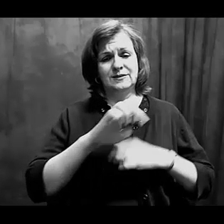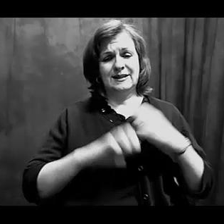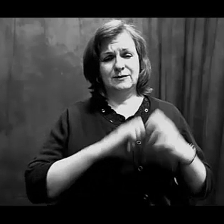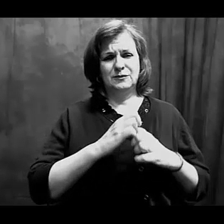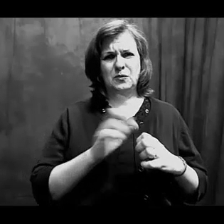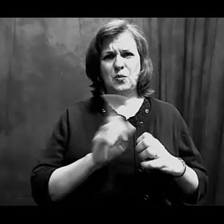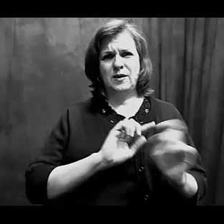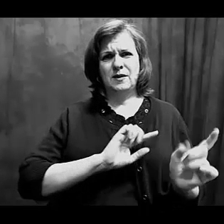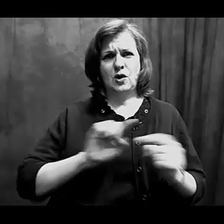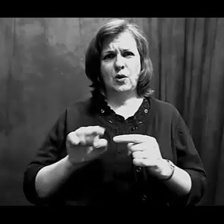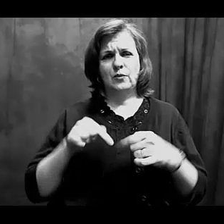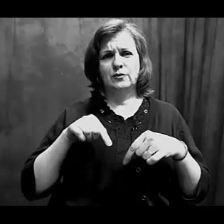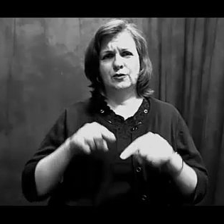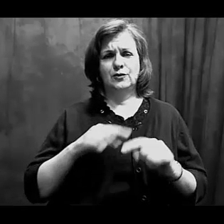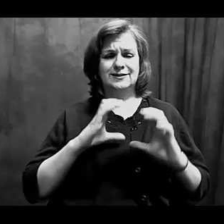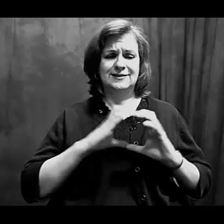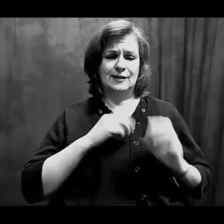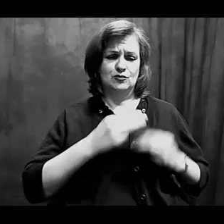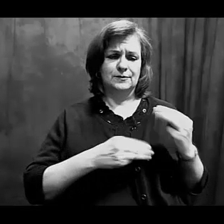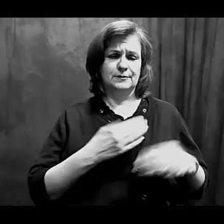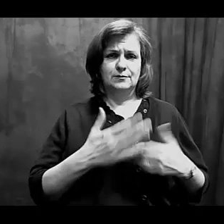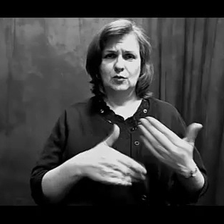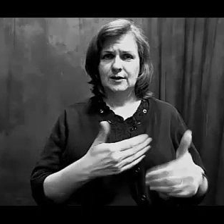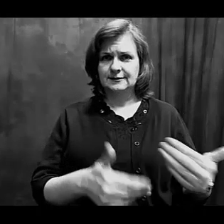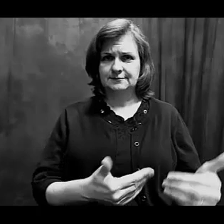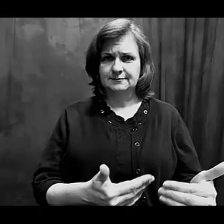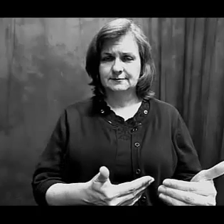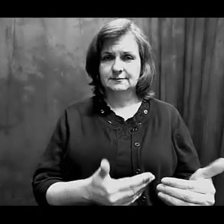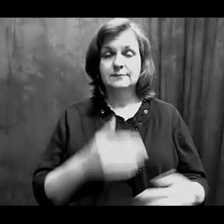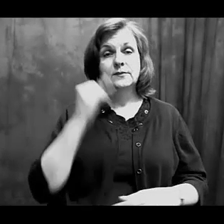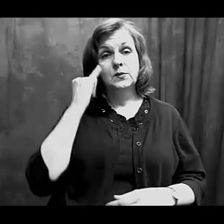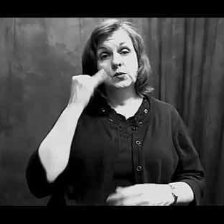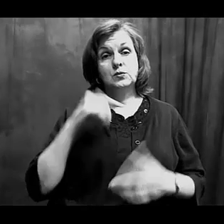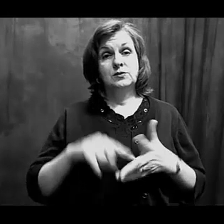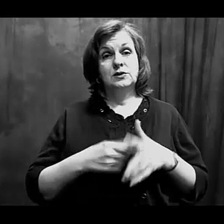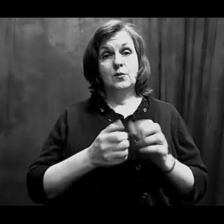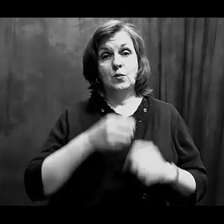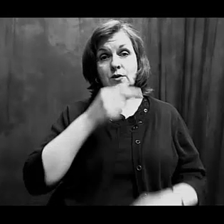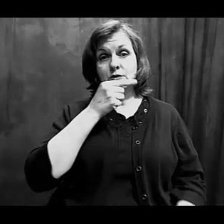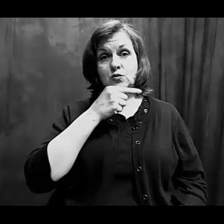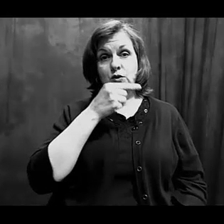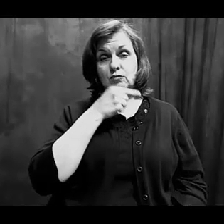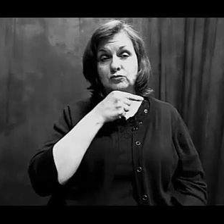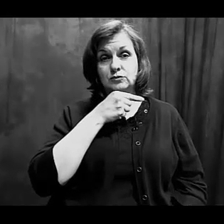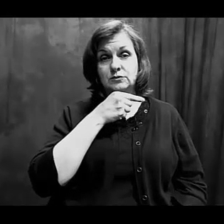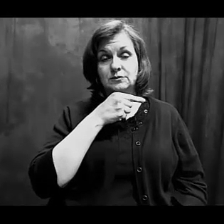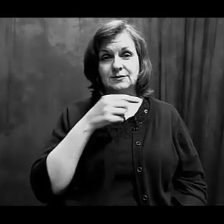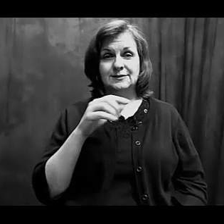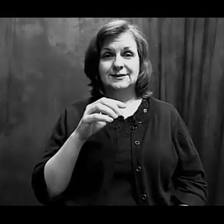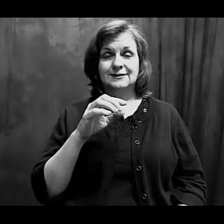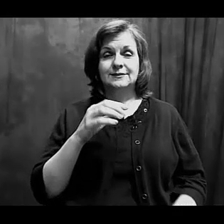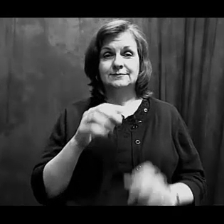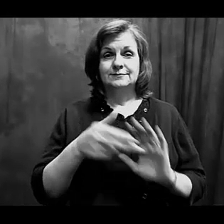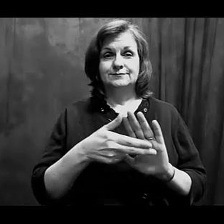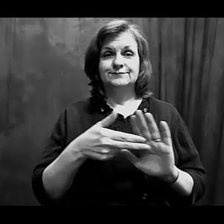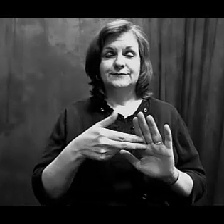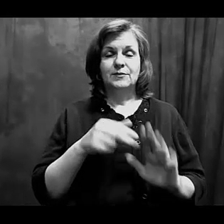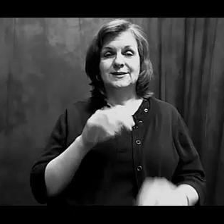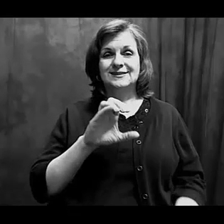So, where do all of the electrons go in cellular respiration? If you have